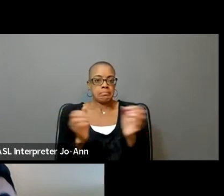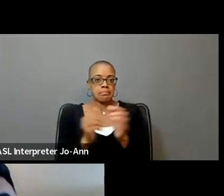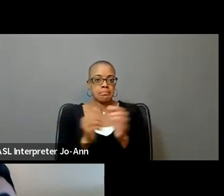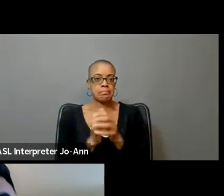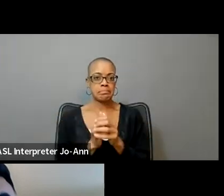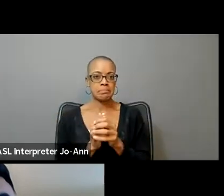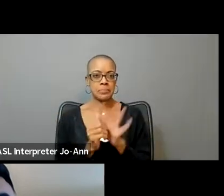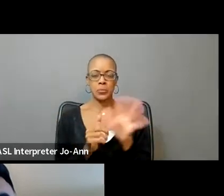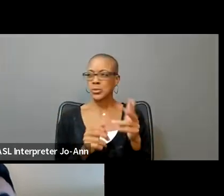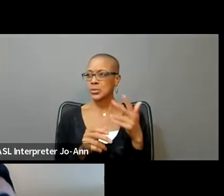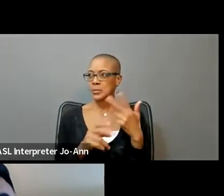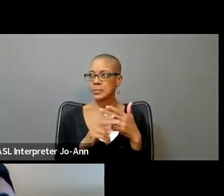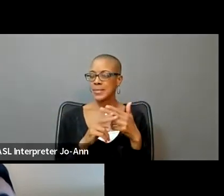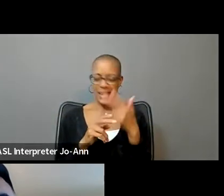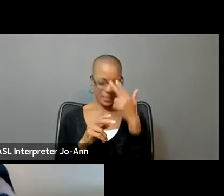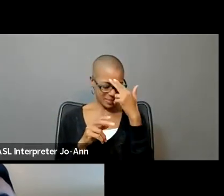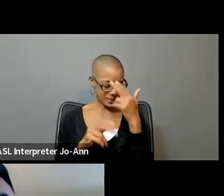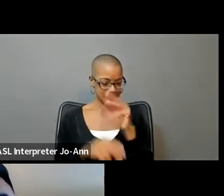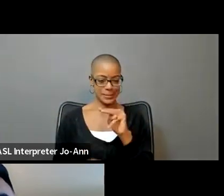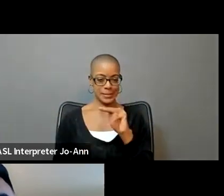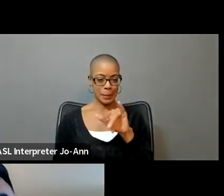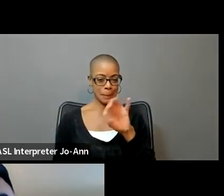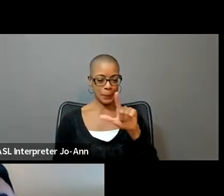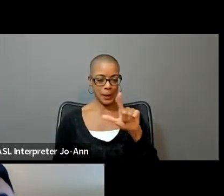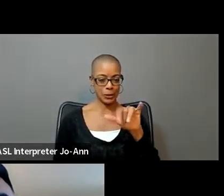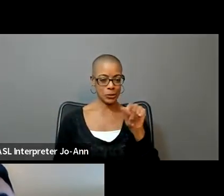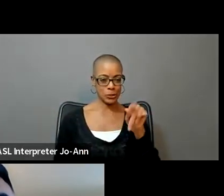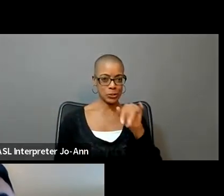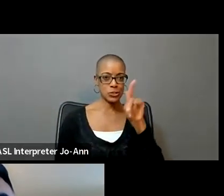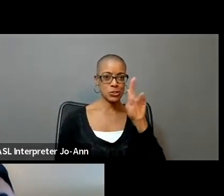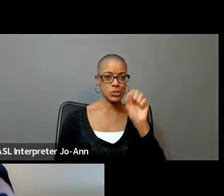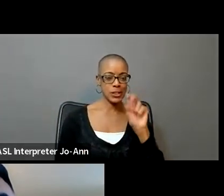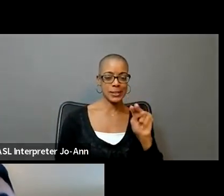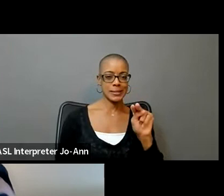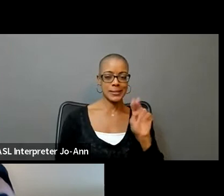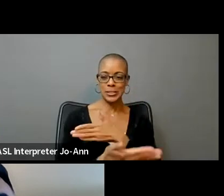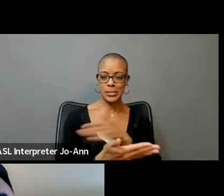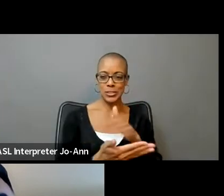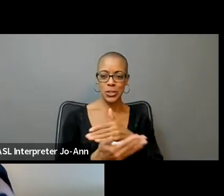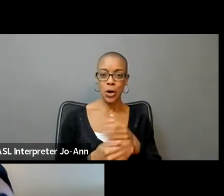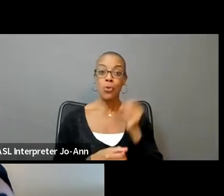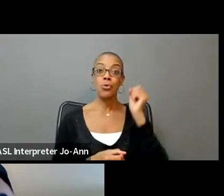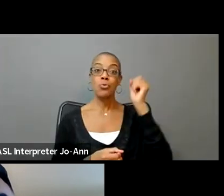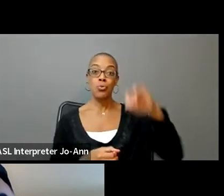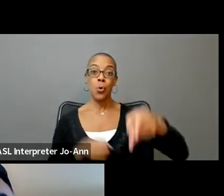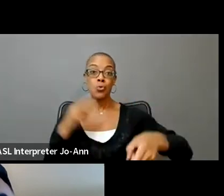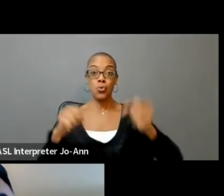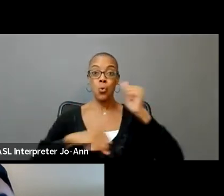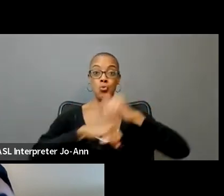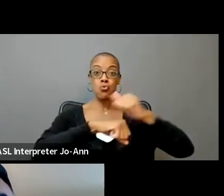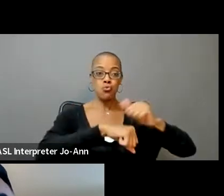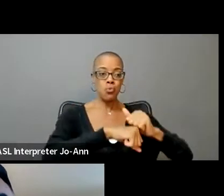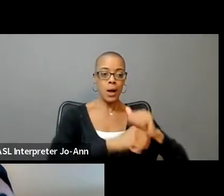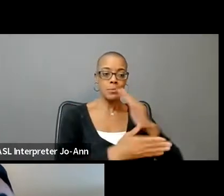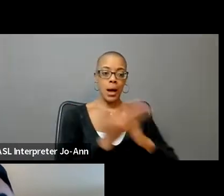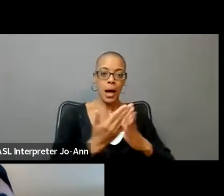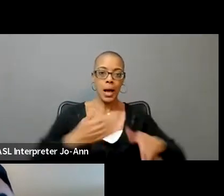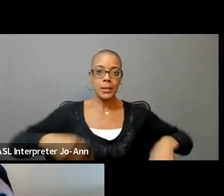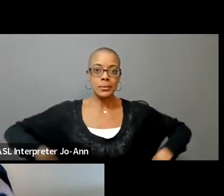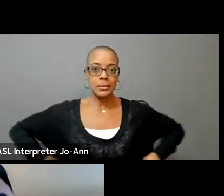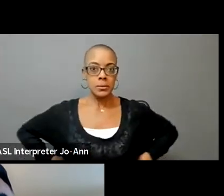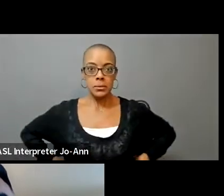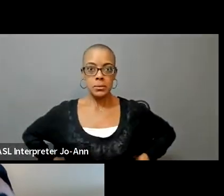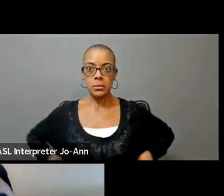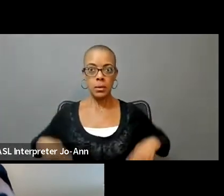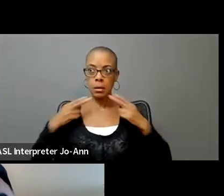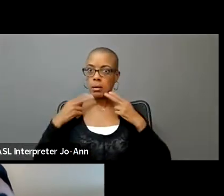think it's the line in a Michael Jackson song, you're throwing rocks to hide your hand. They're doing all of the stuff, throwing the stuff against the wall